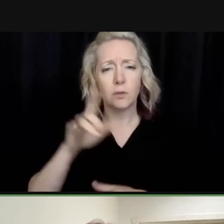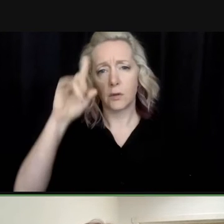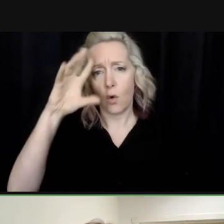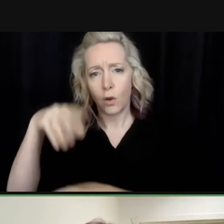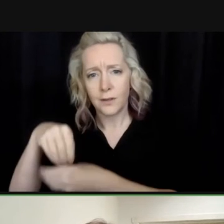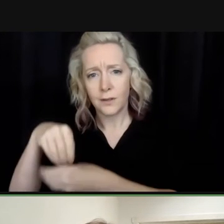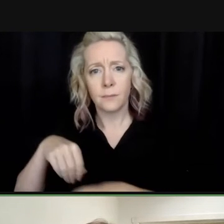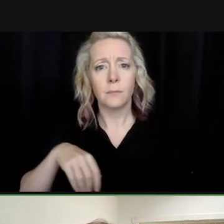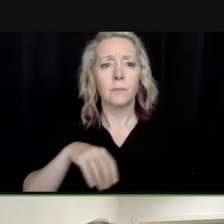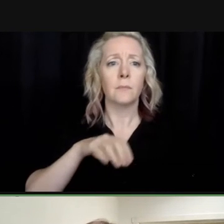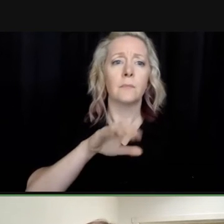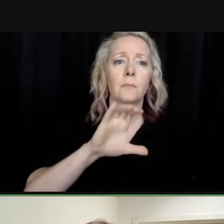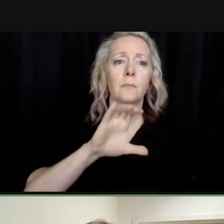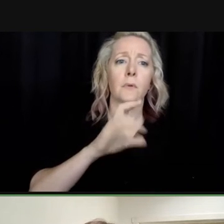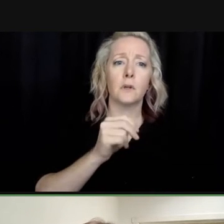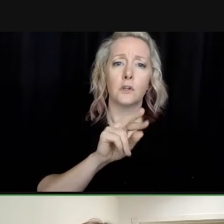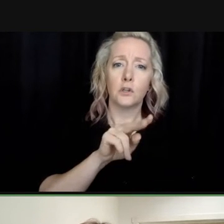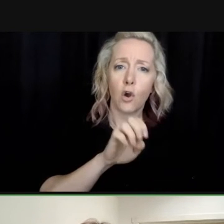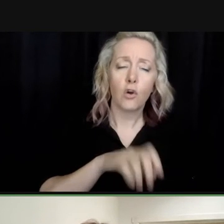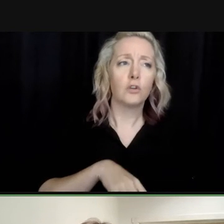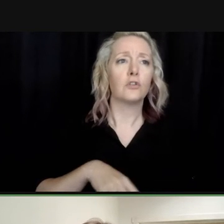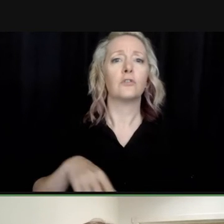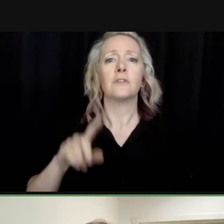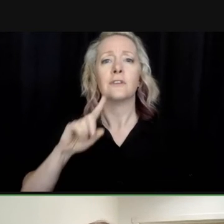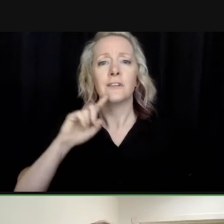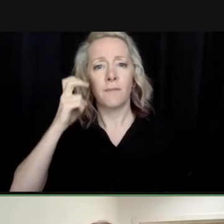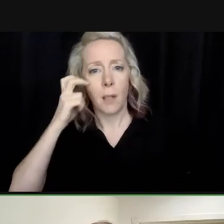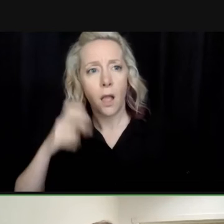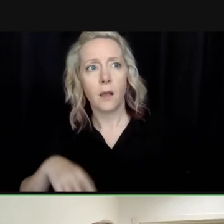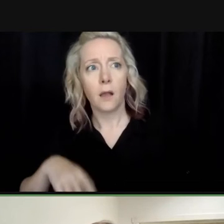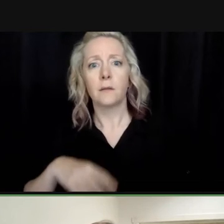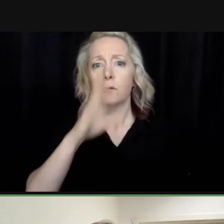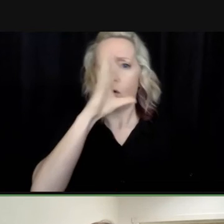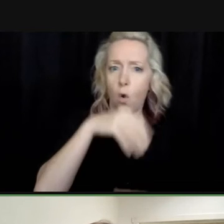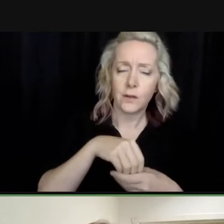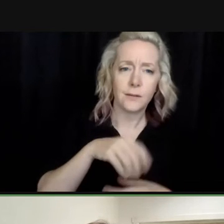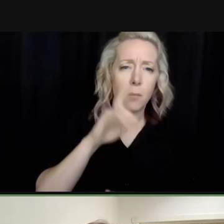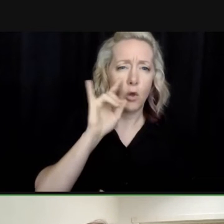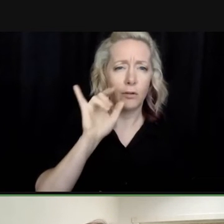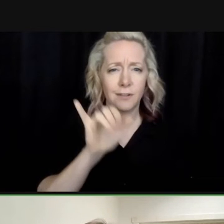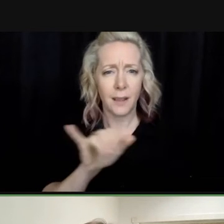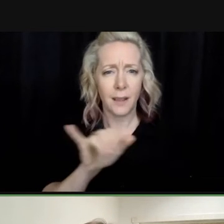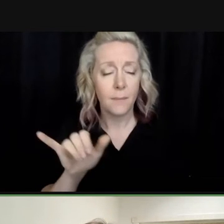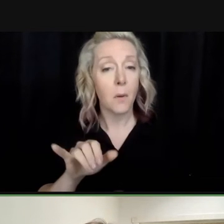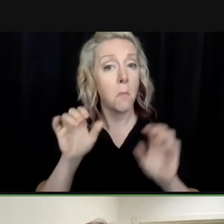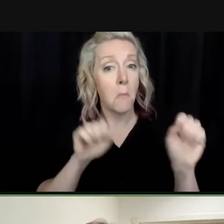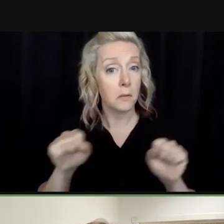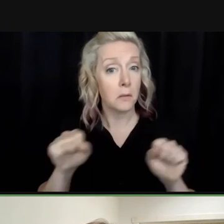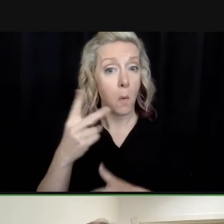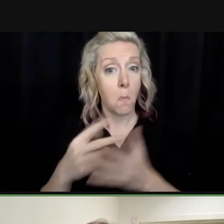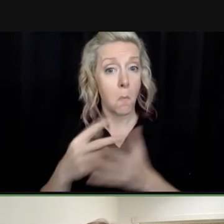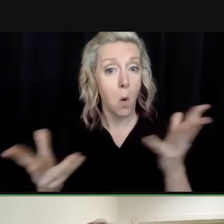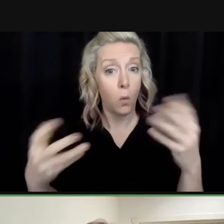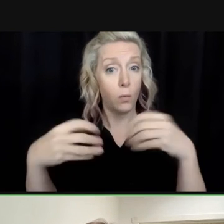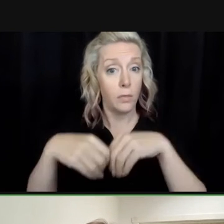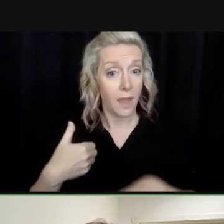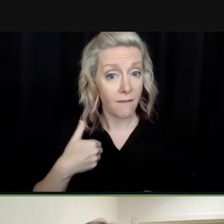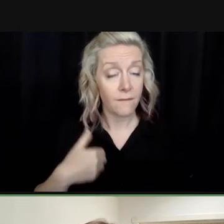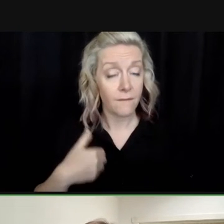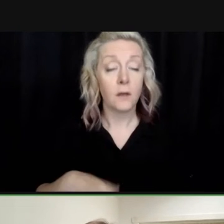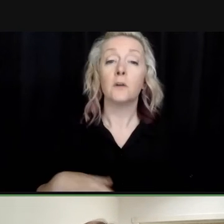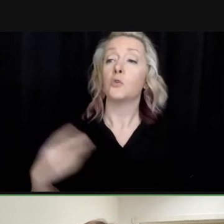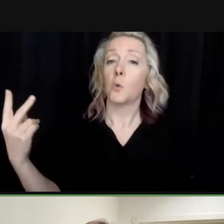or deafblindness and autism looked, and was it possible to have both? And so we wrote an article, and what this article does is we really just kind of